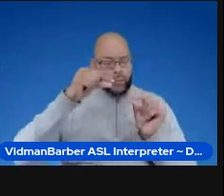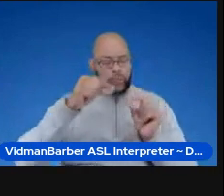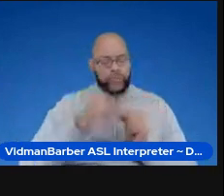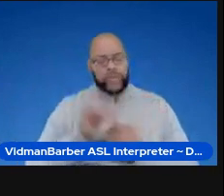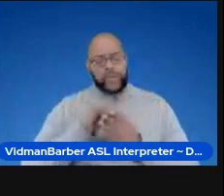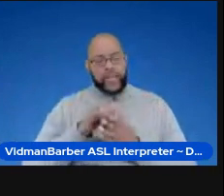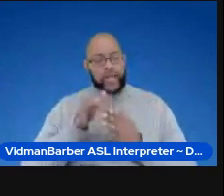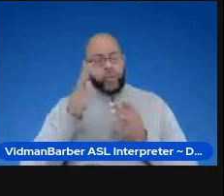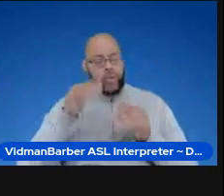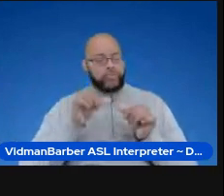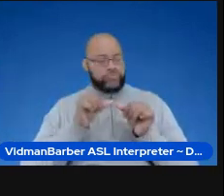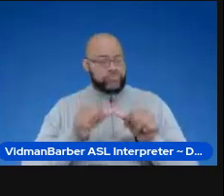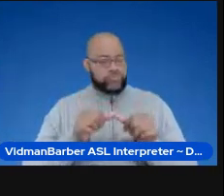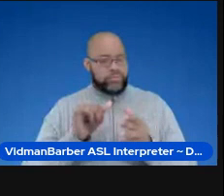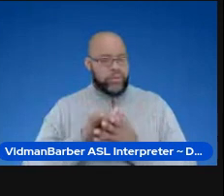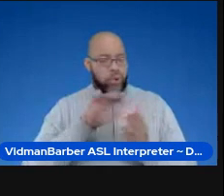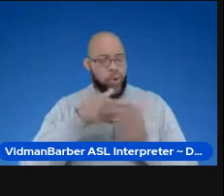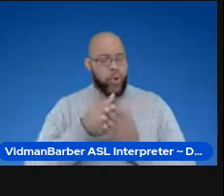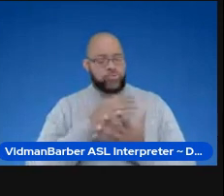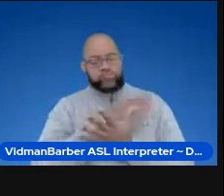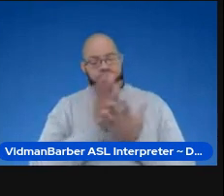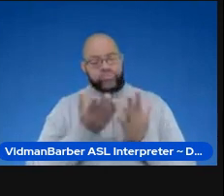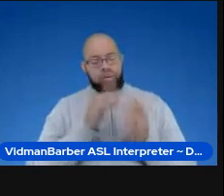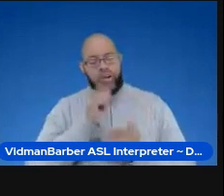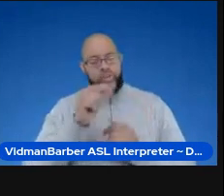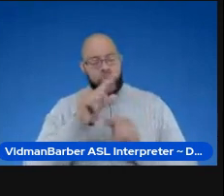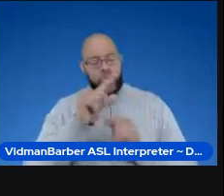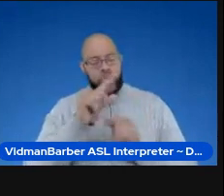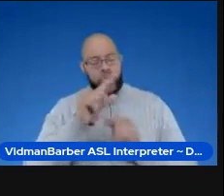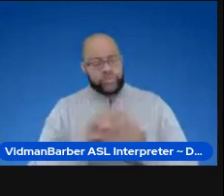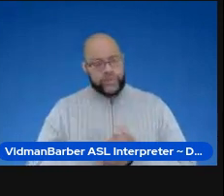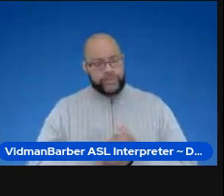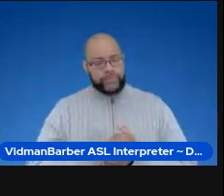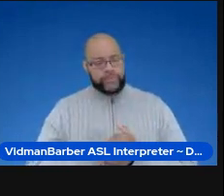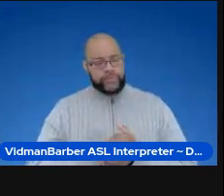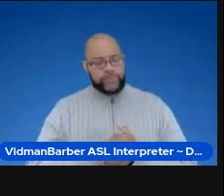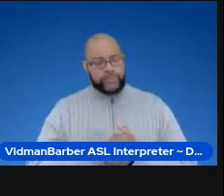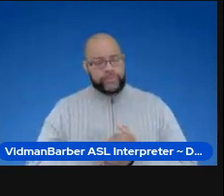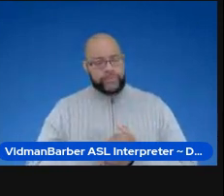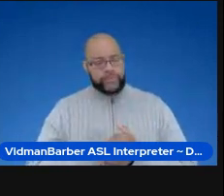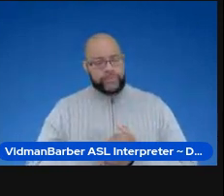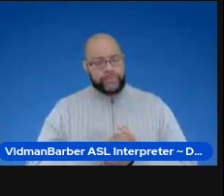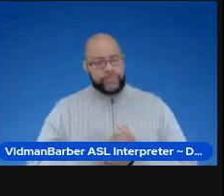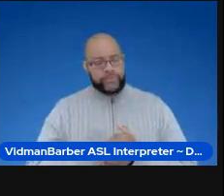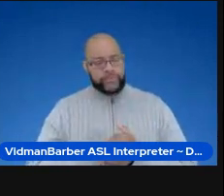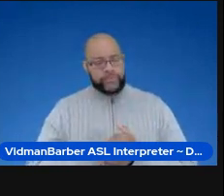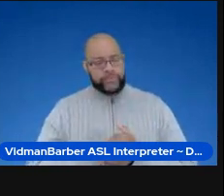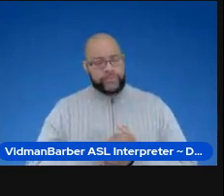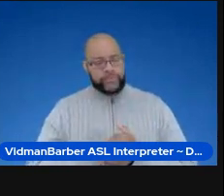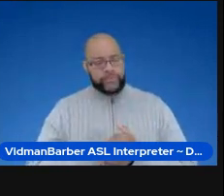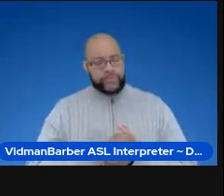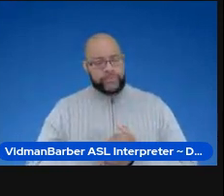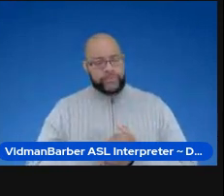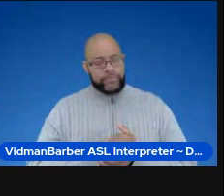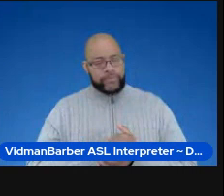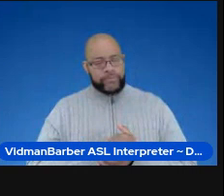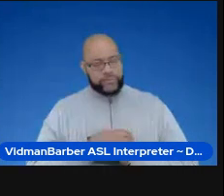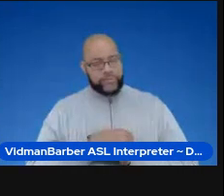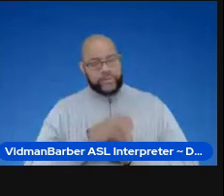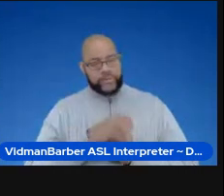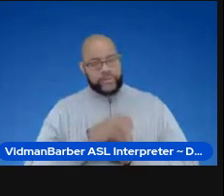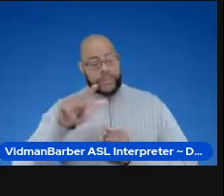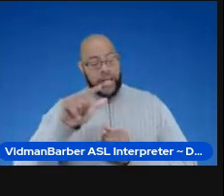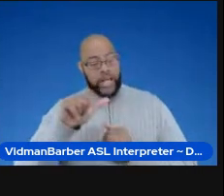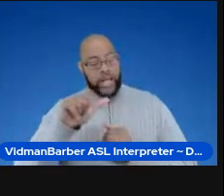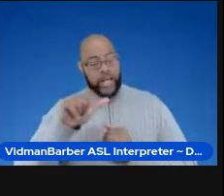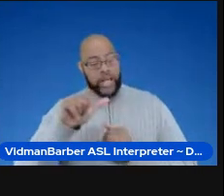to like a whole range of other questions, like why exactly as the cell shape change as a